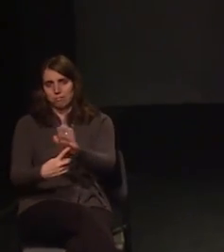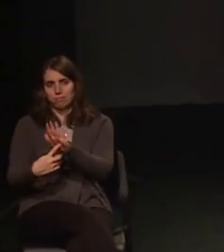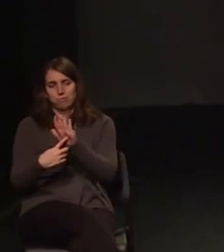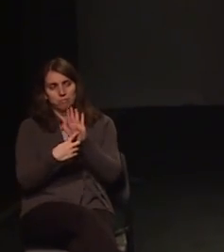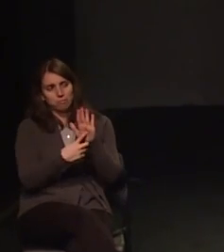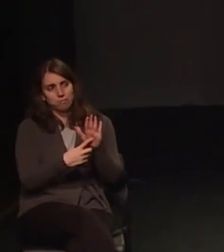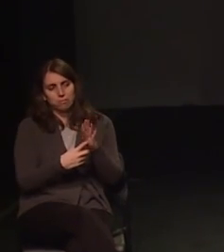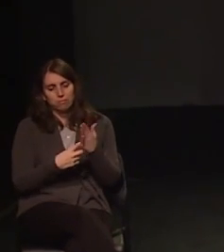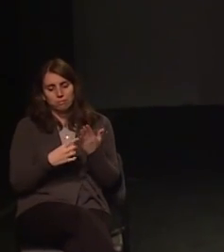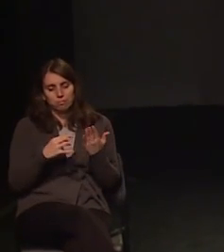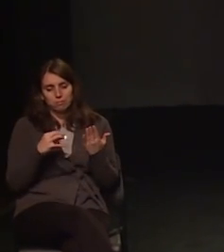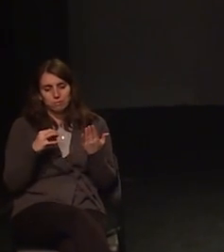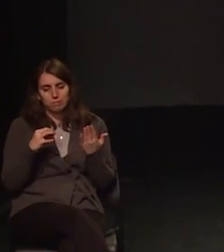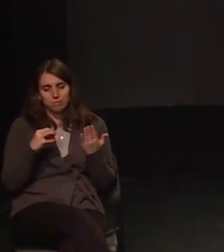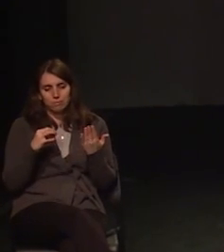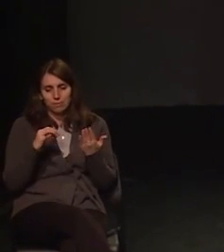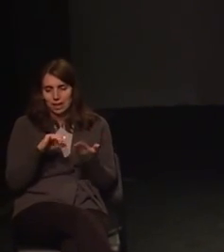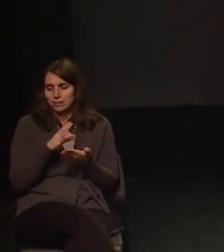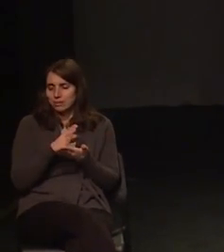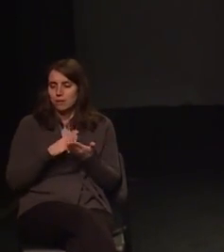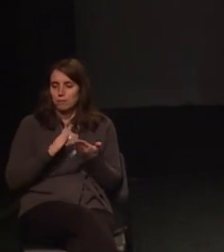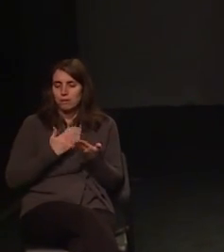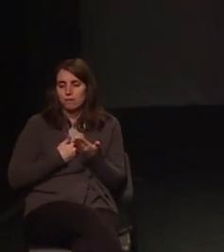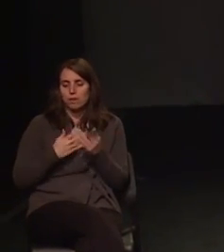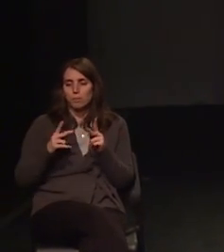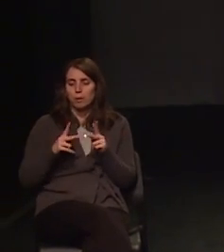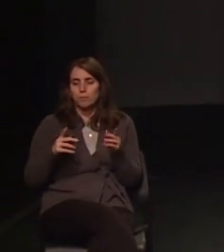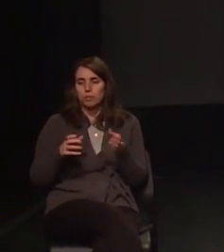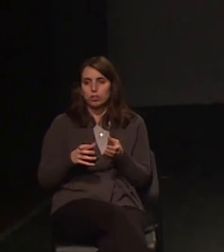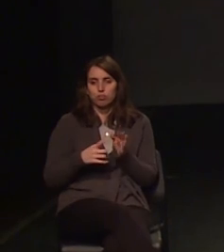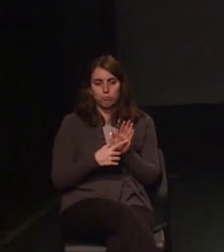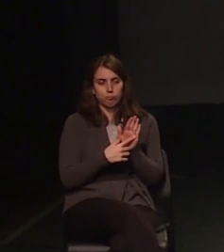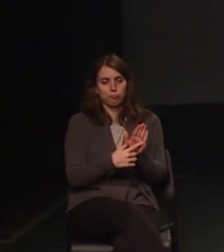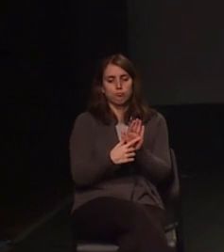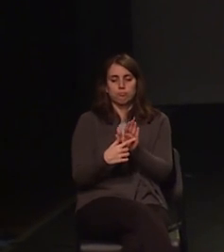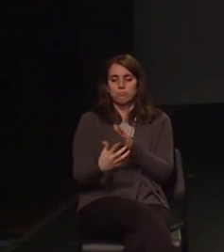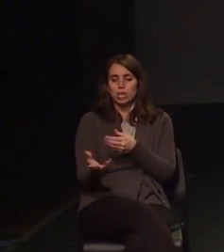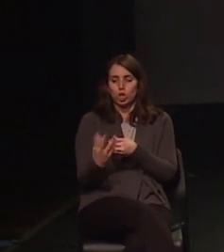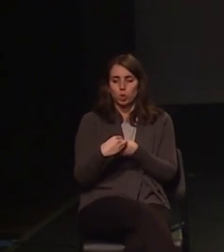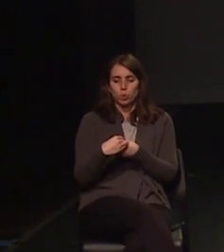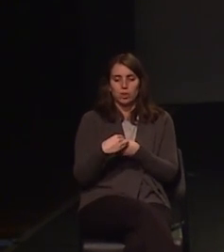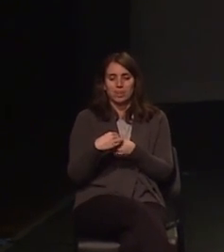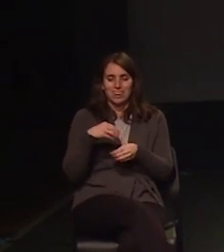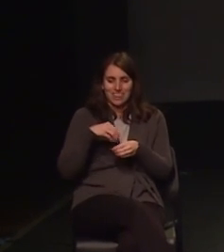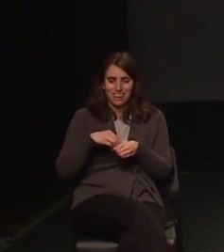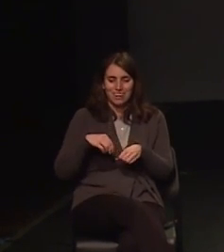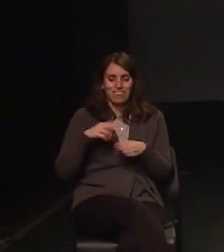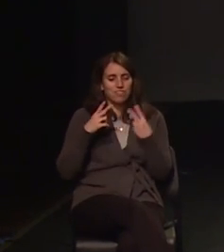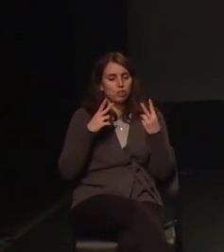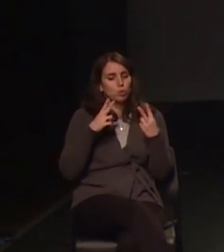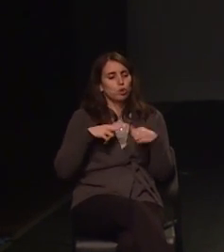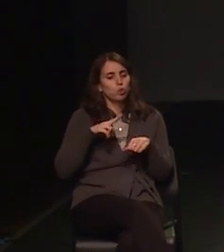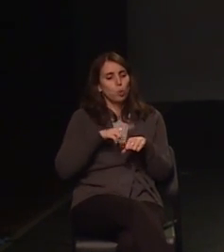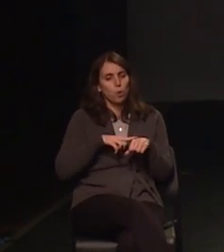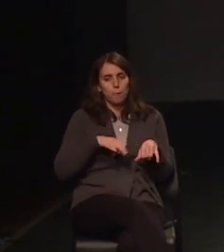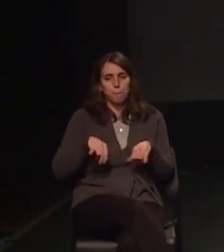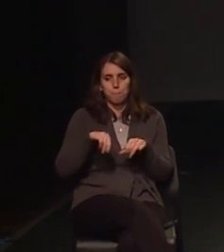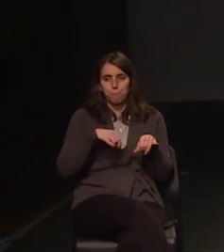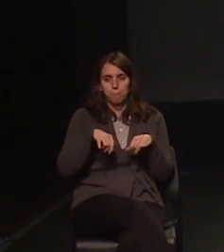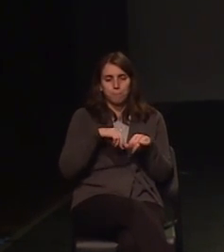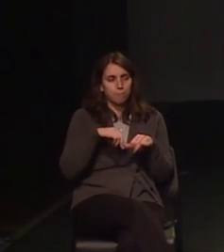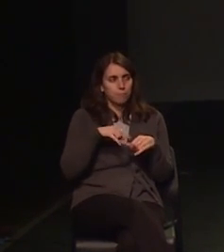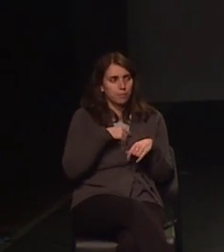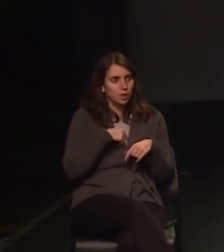just that segment of our population to be included in the norm. Or the visual norm that we